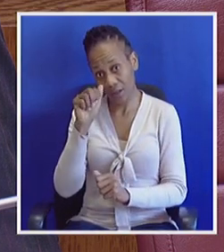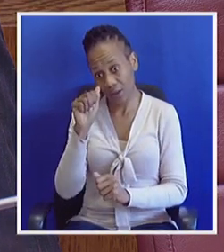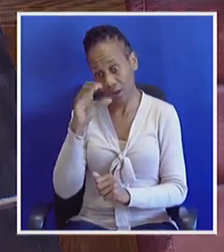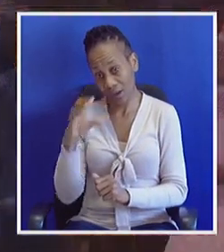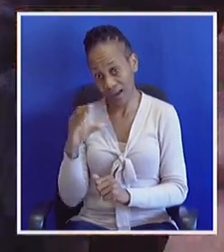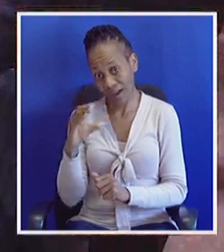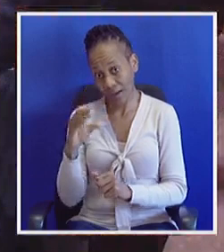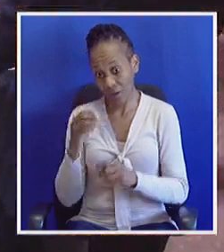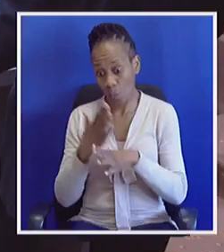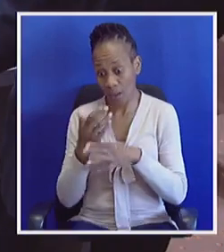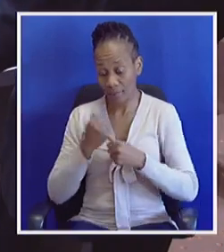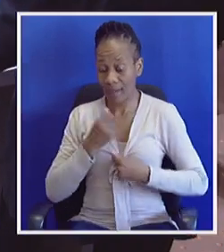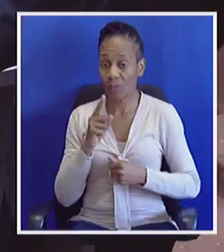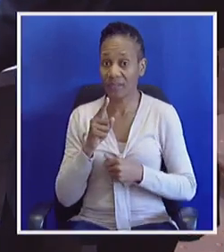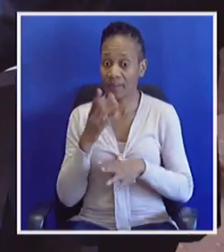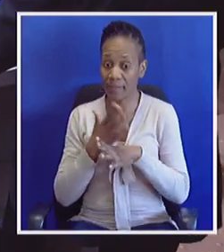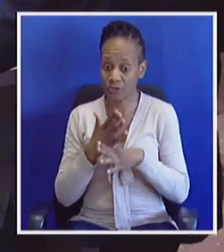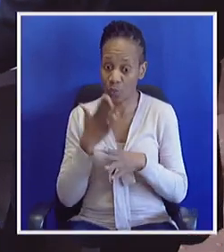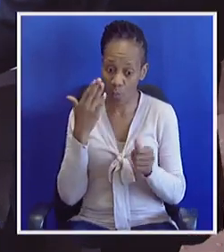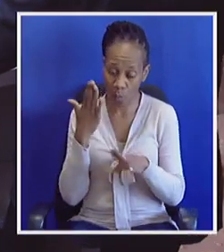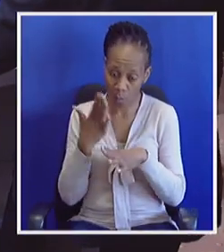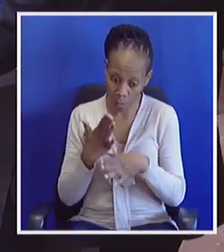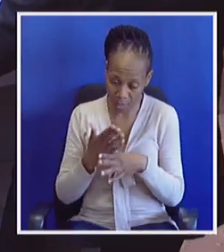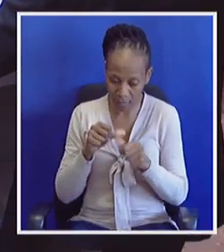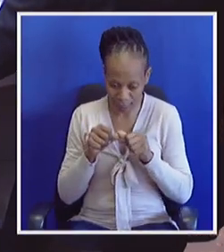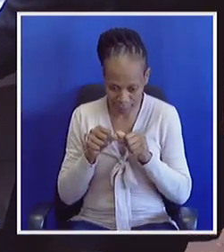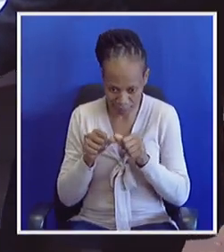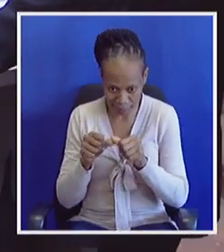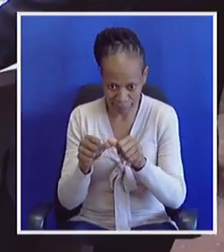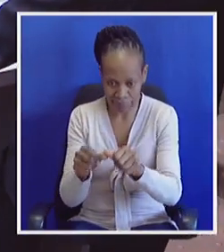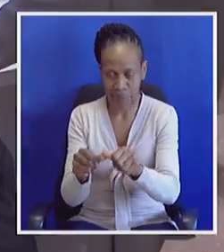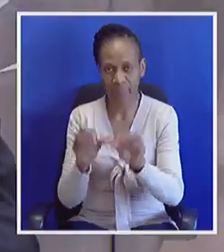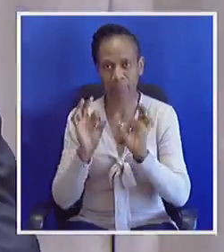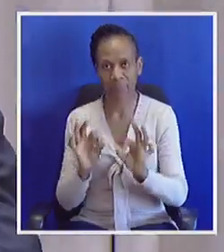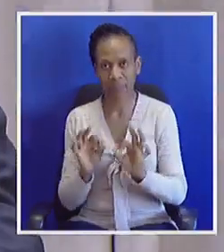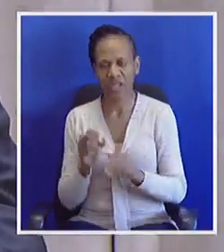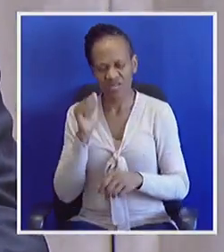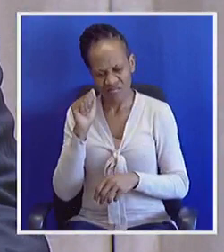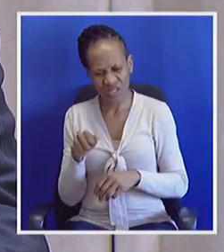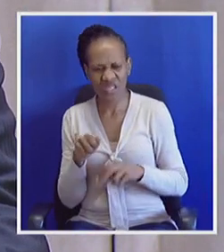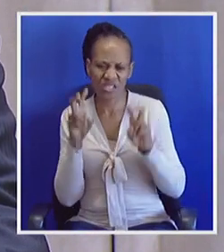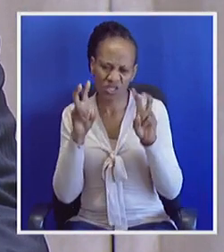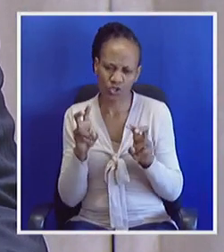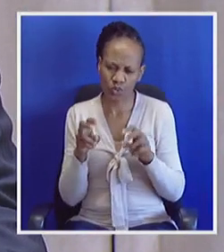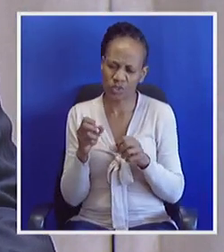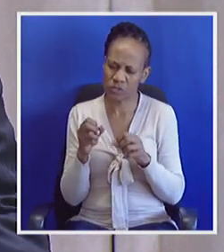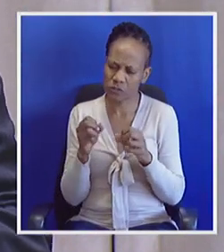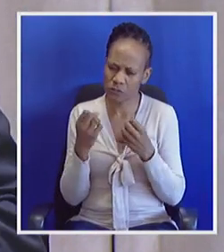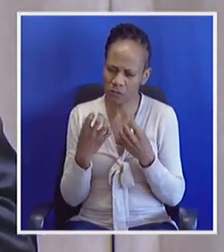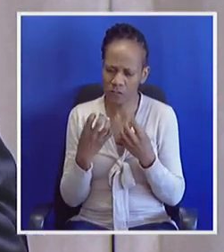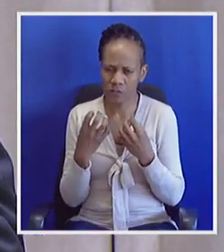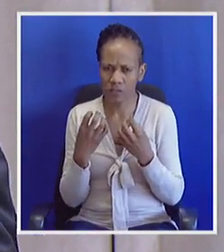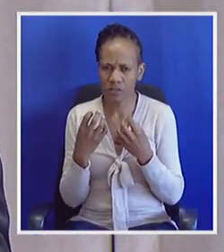the unity of SANAC intact and make sure that as we address difficult matters, we